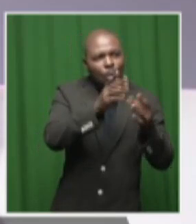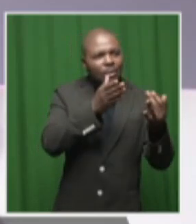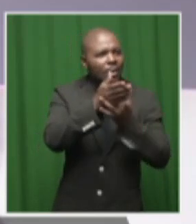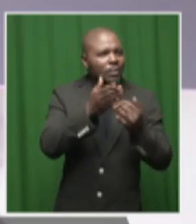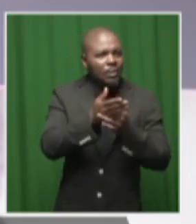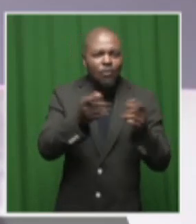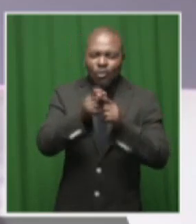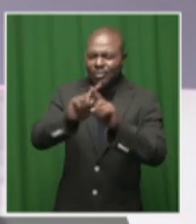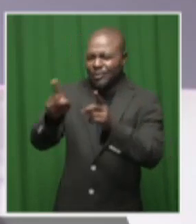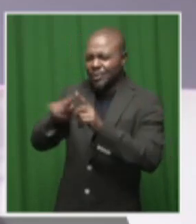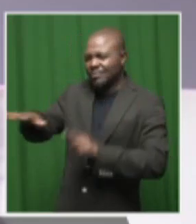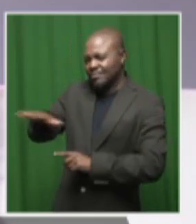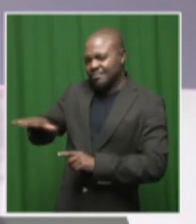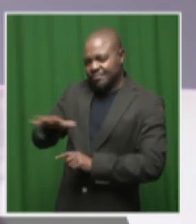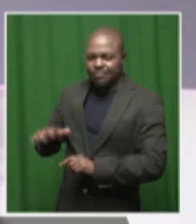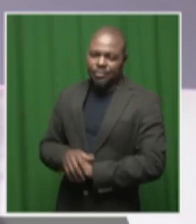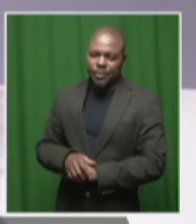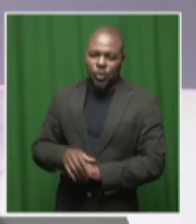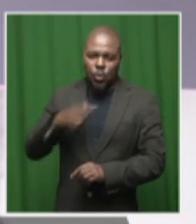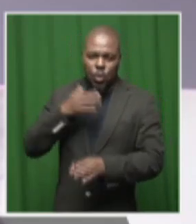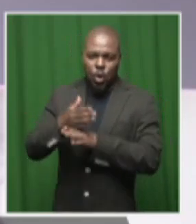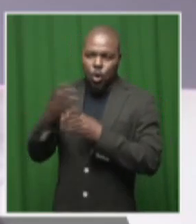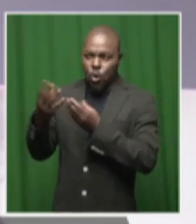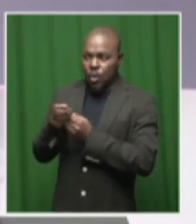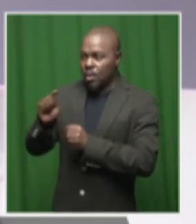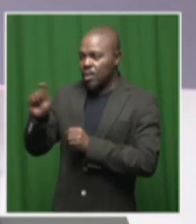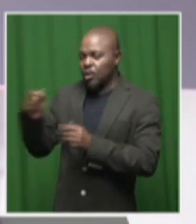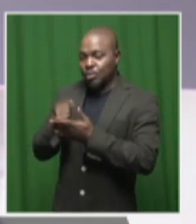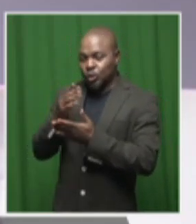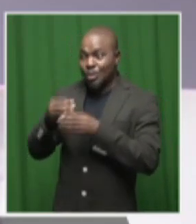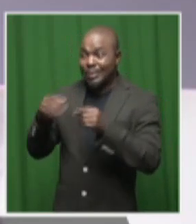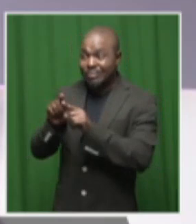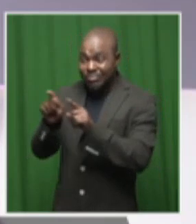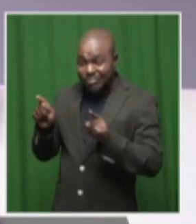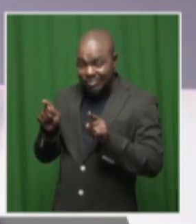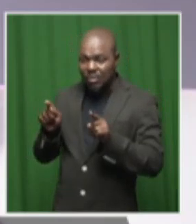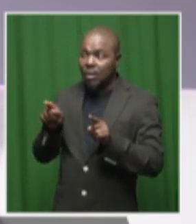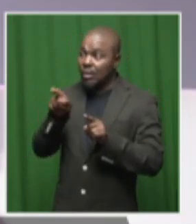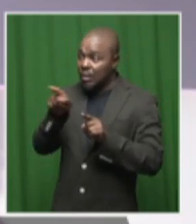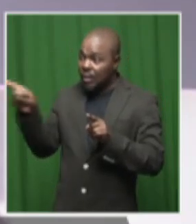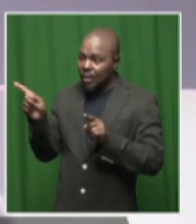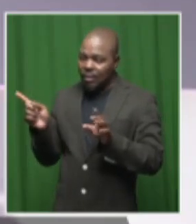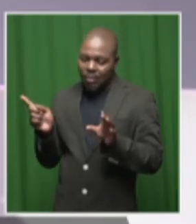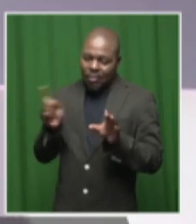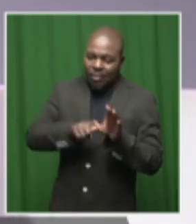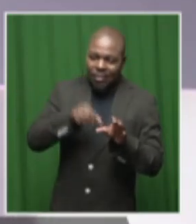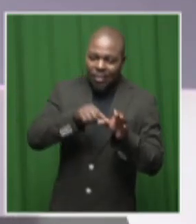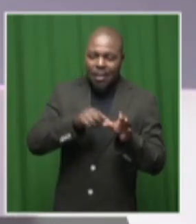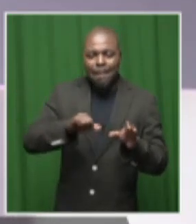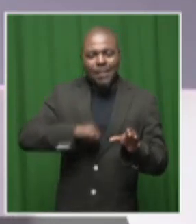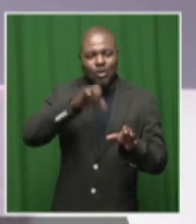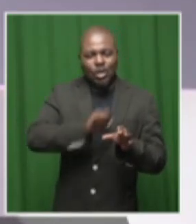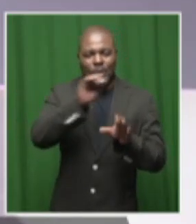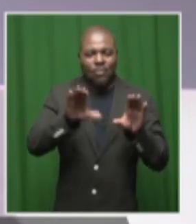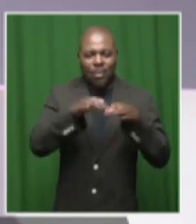work within, and to ensure that these businesses that are affiliated, by the way, with Proudly South African, because